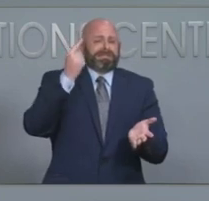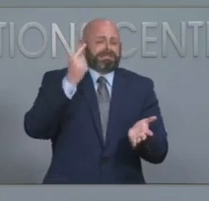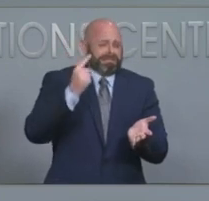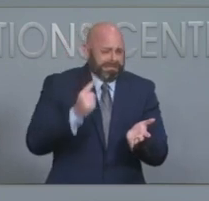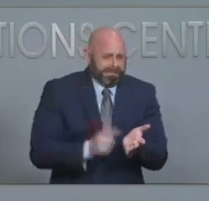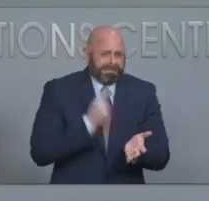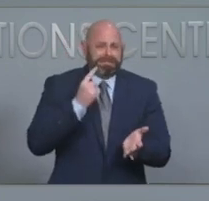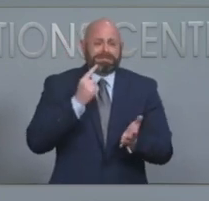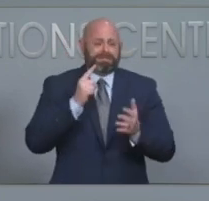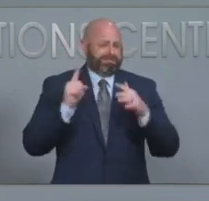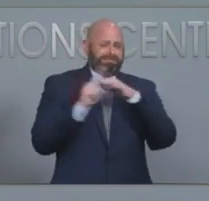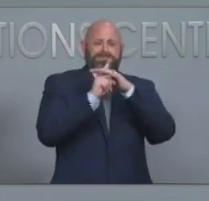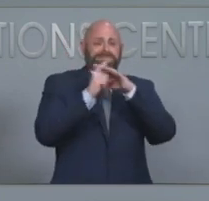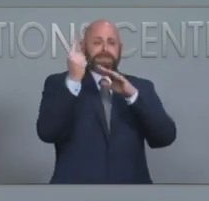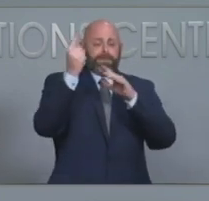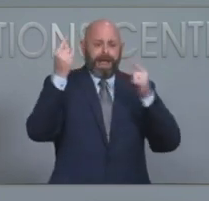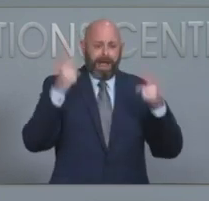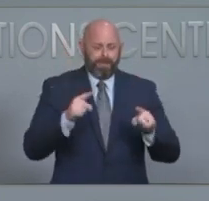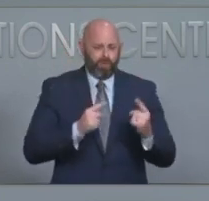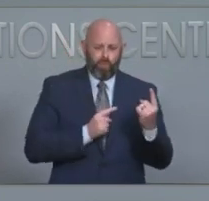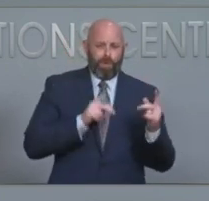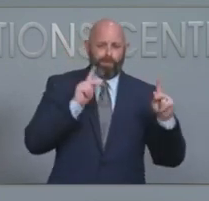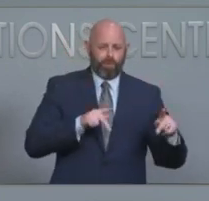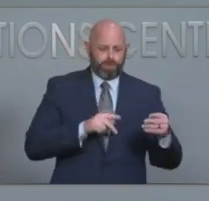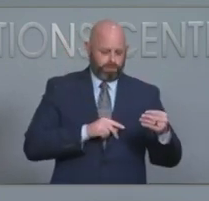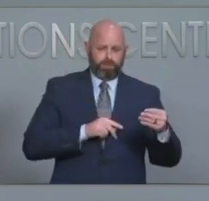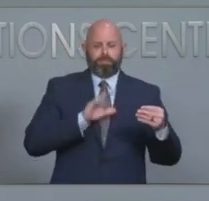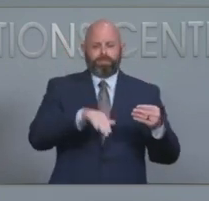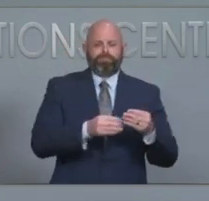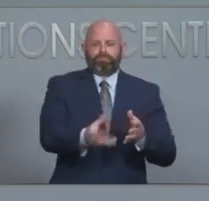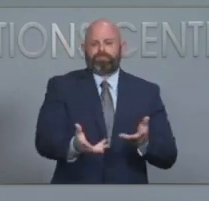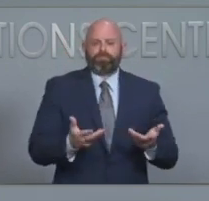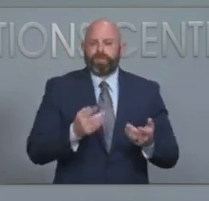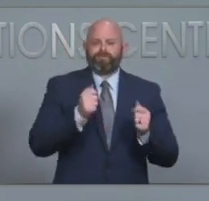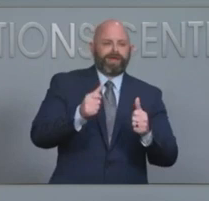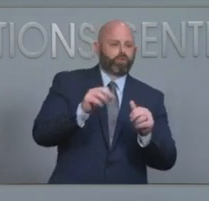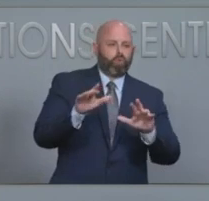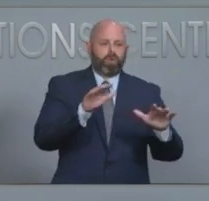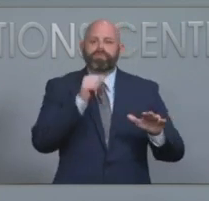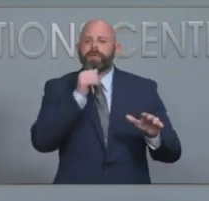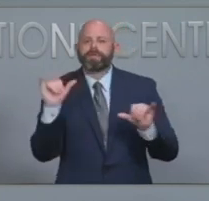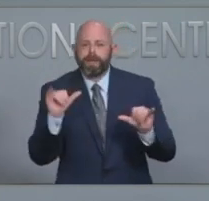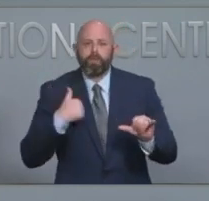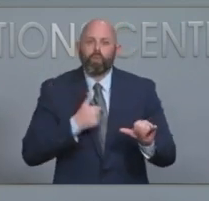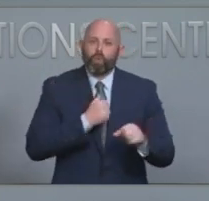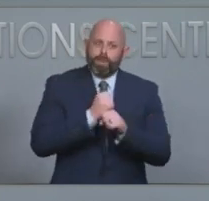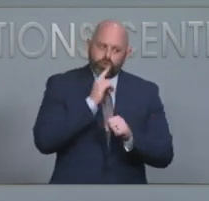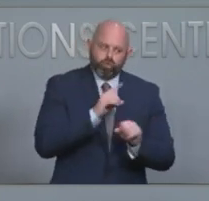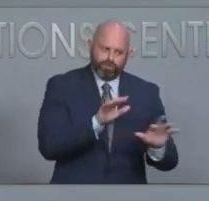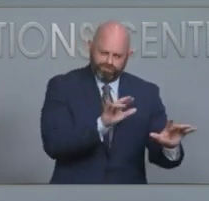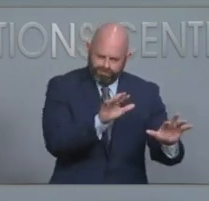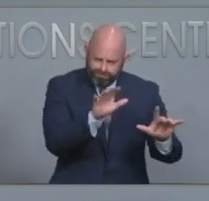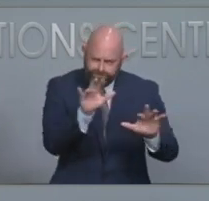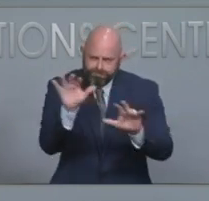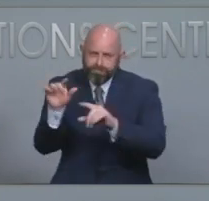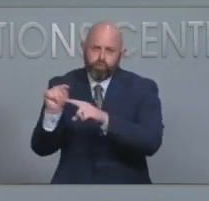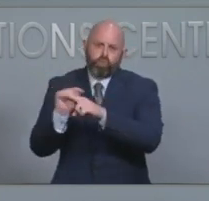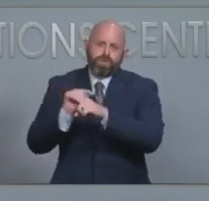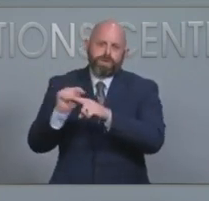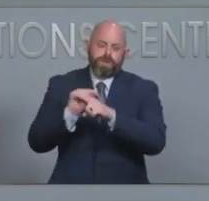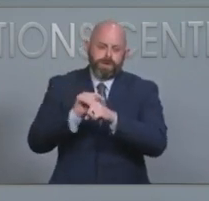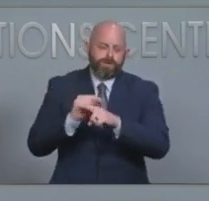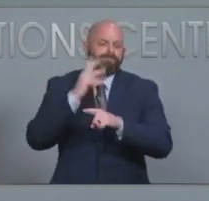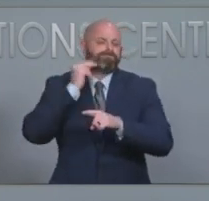you have an incident where there wasn't quite the procedures were followed. We're working through those, and we're making sure that training is getting through to the poll